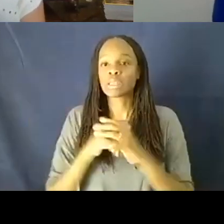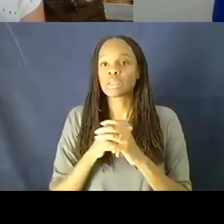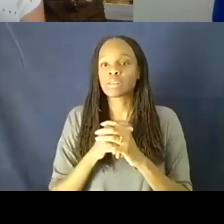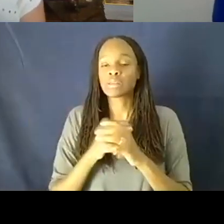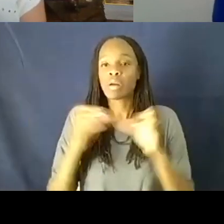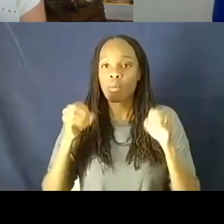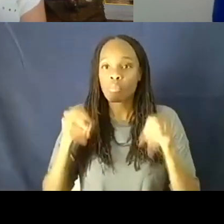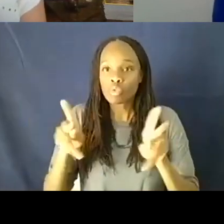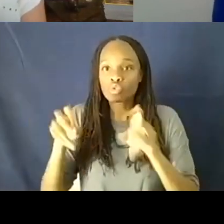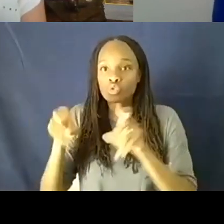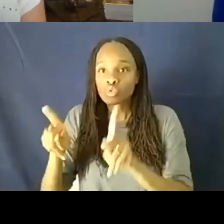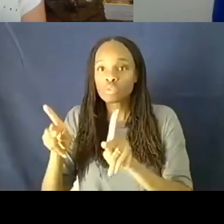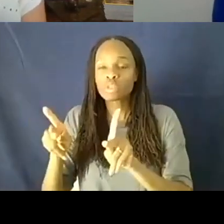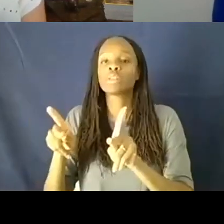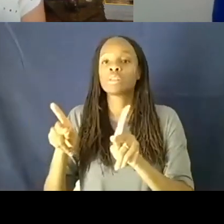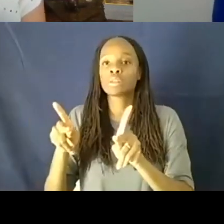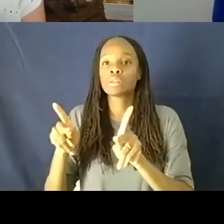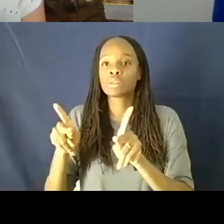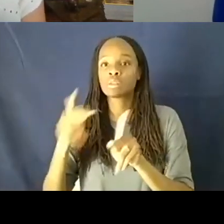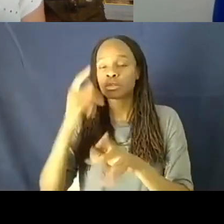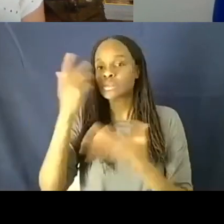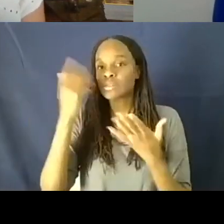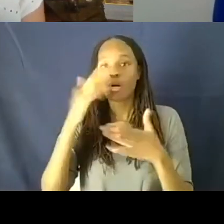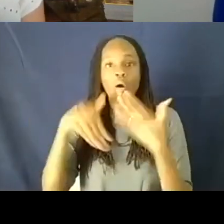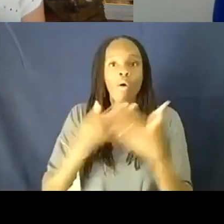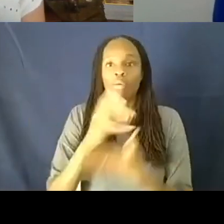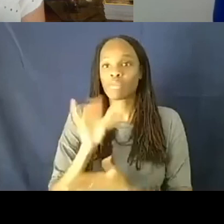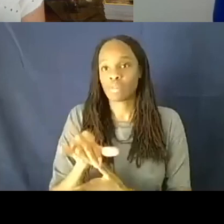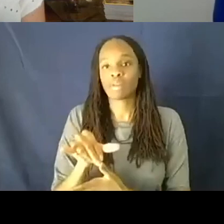opportunities for equality, all of those things